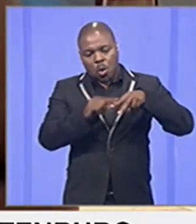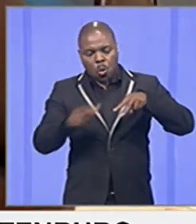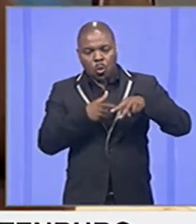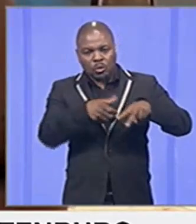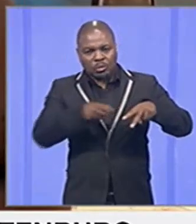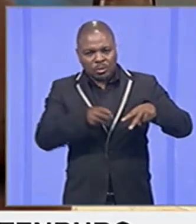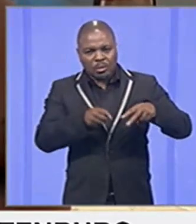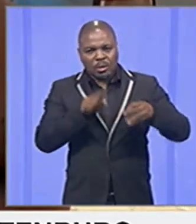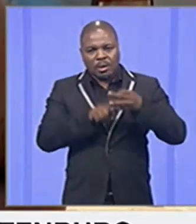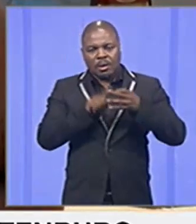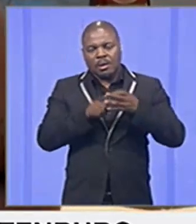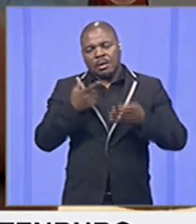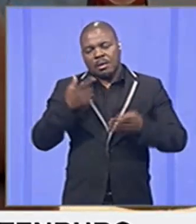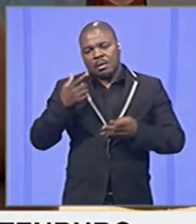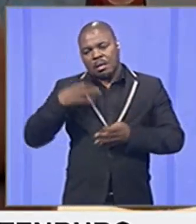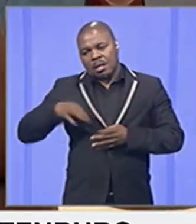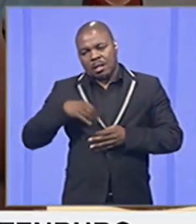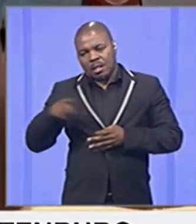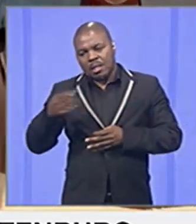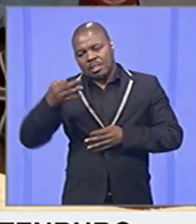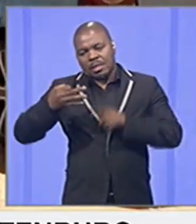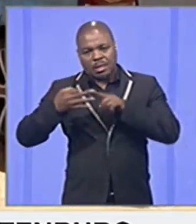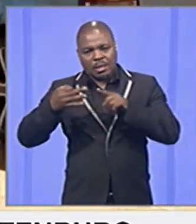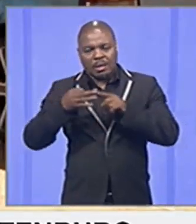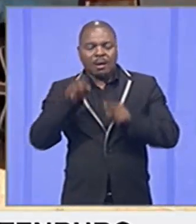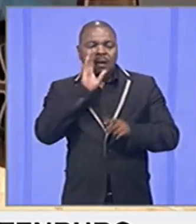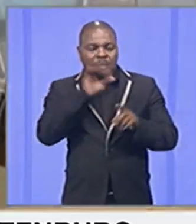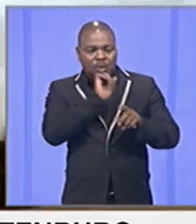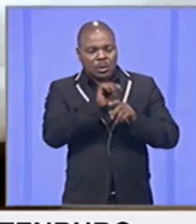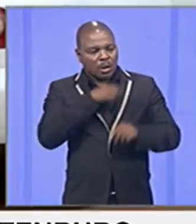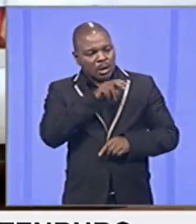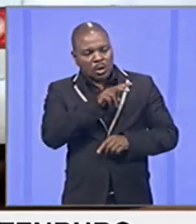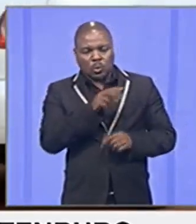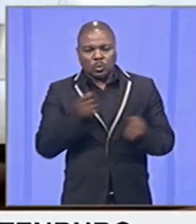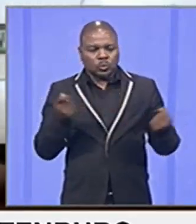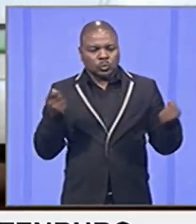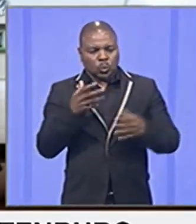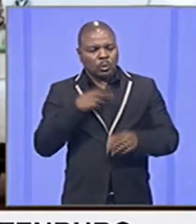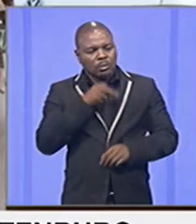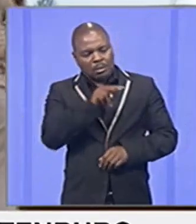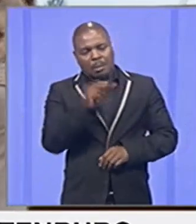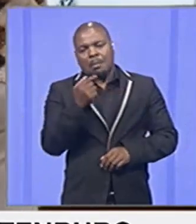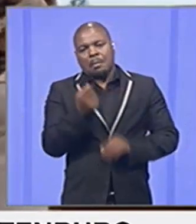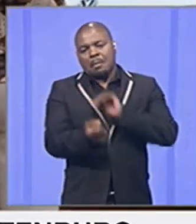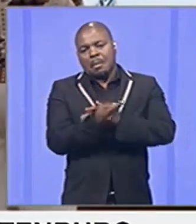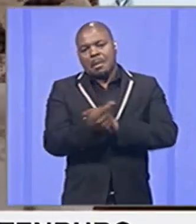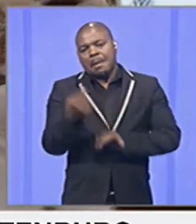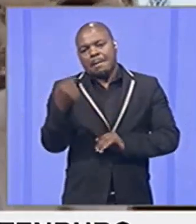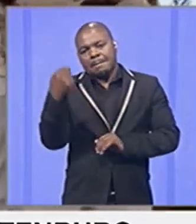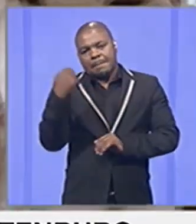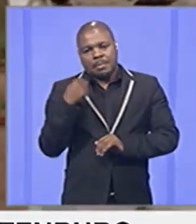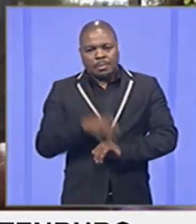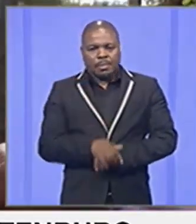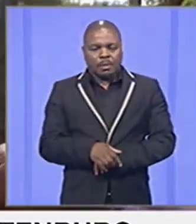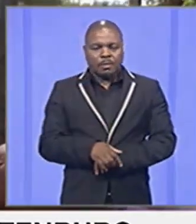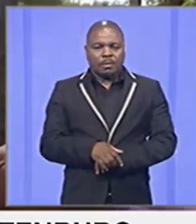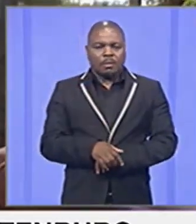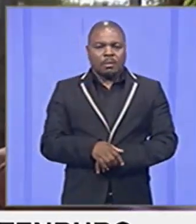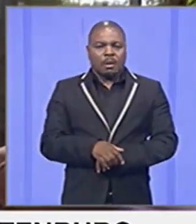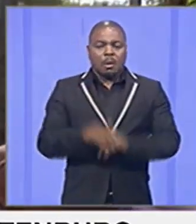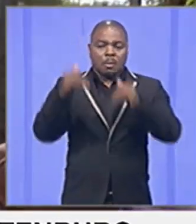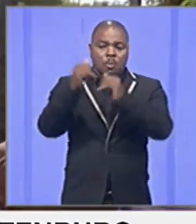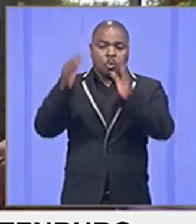tsana ke cousin wa bona ke itse ke one me itlholele re e tlhagile maabane pa re boneng Mogona le box